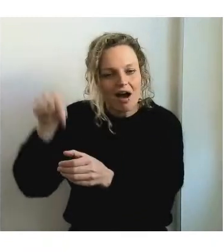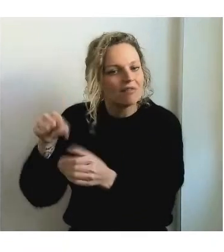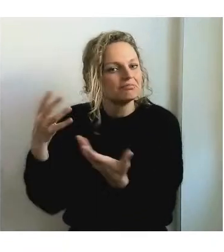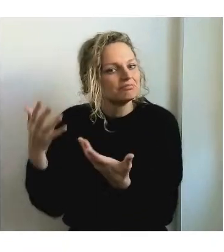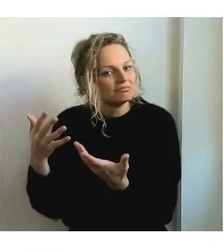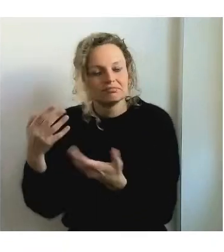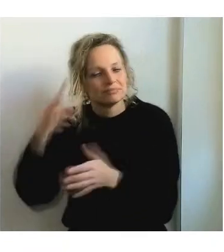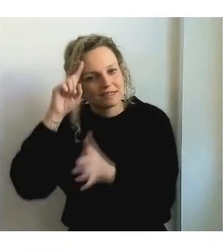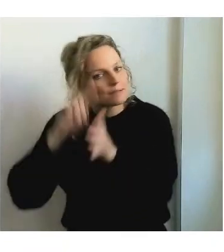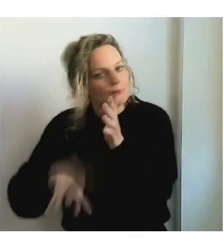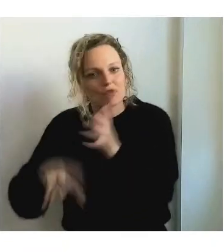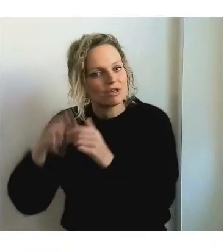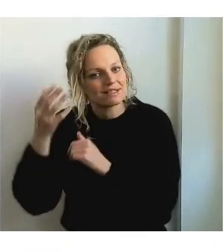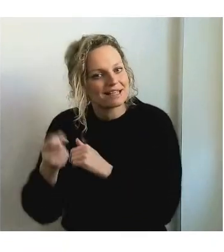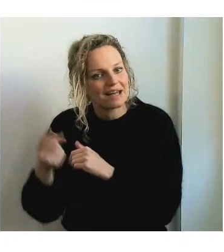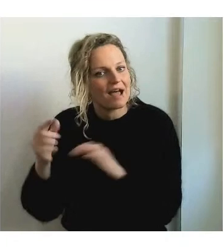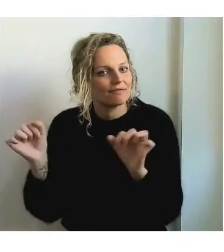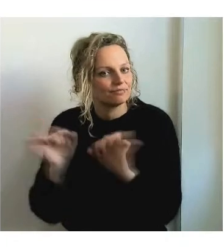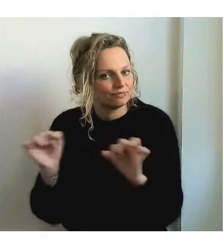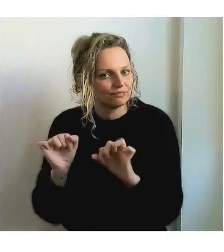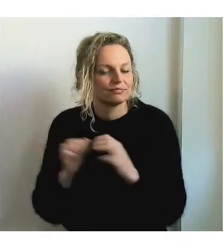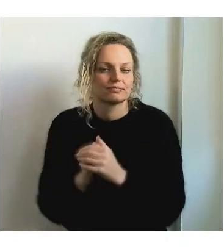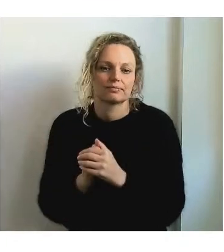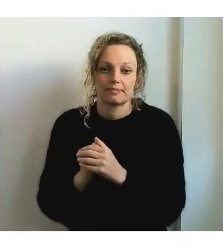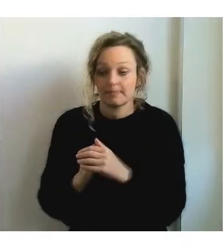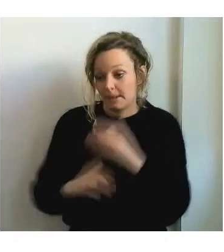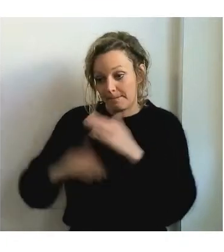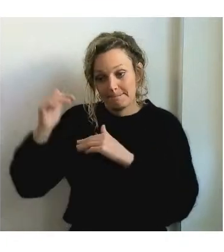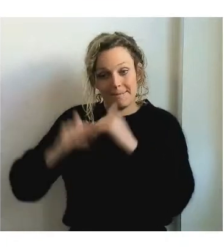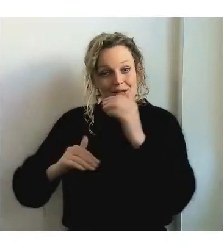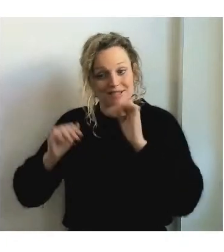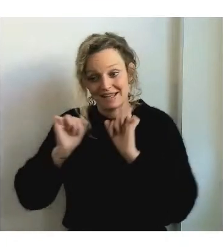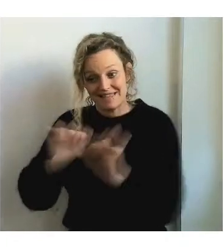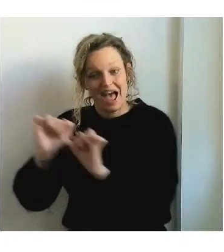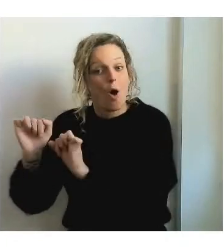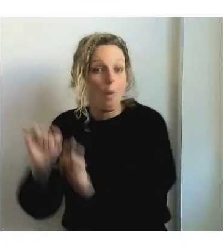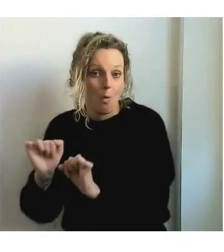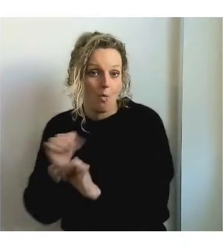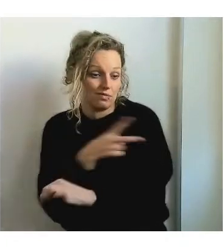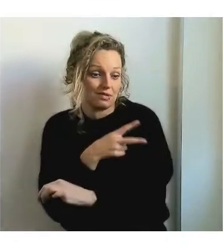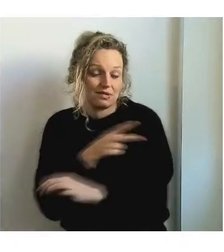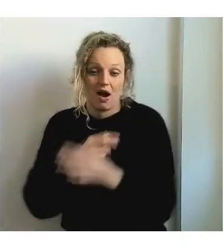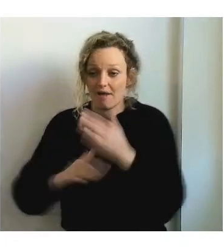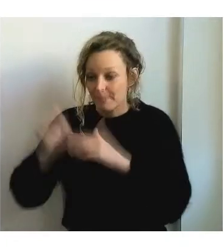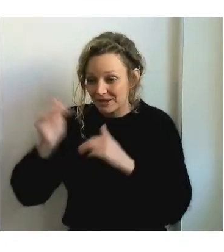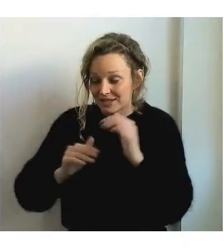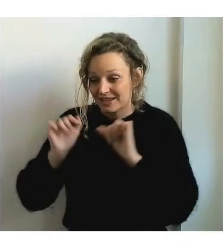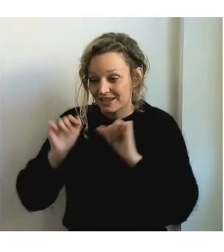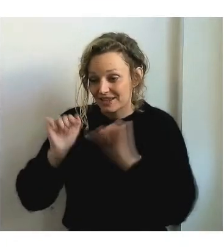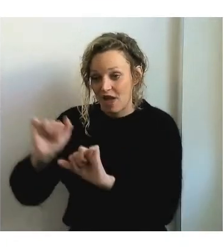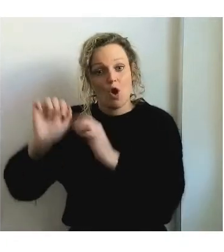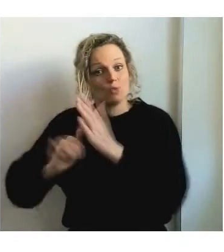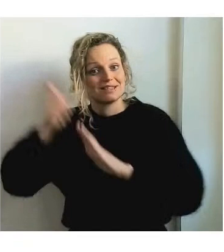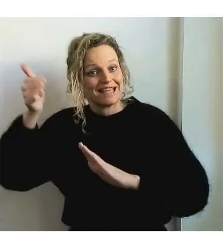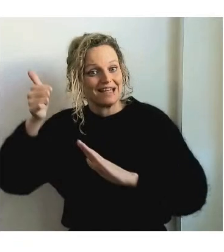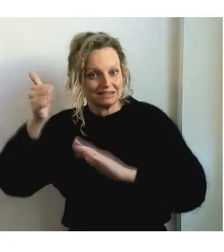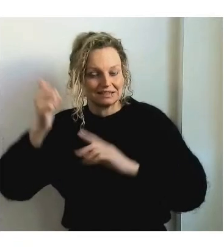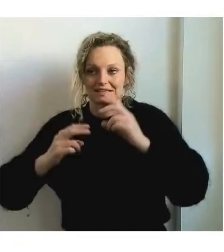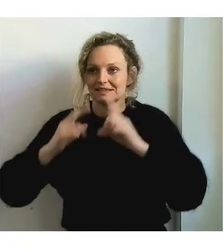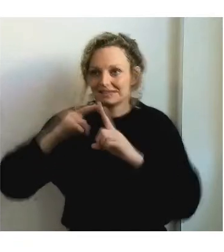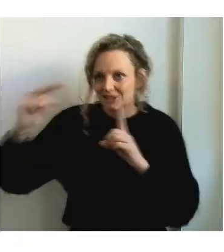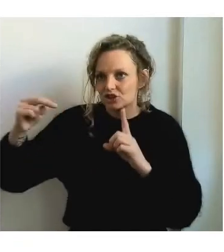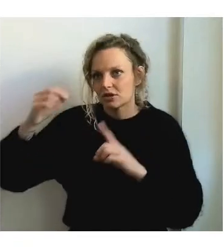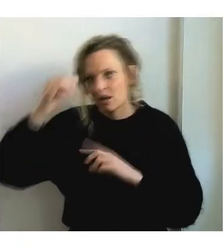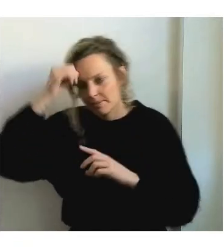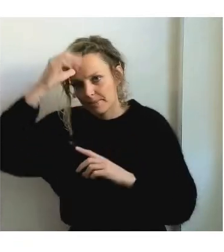people building their own digital skills and confidence, so also they could then support other people to learn how to use devices and get online